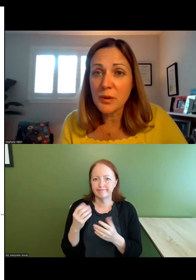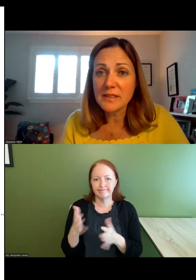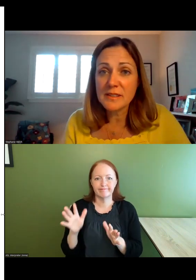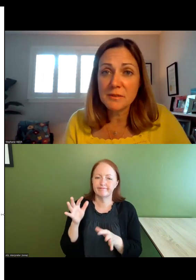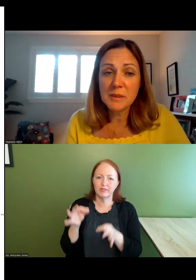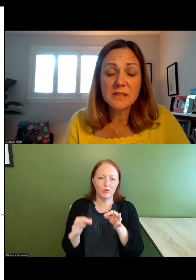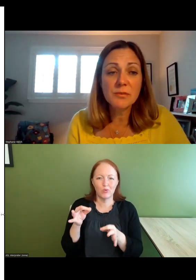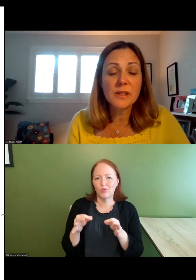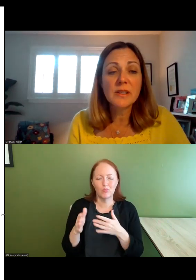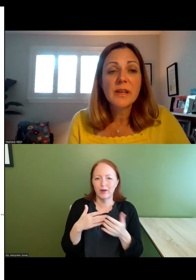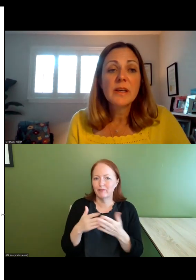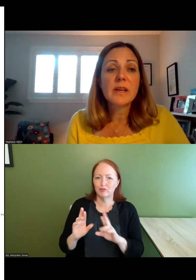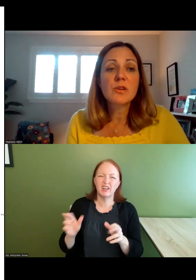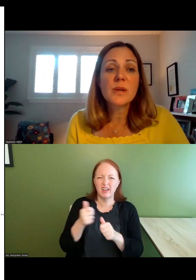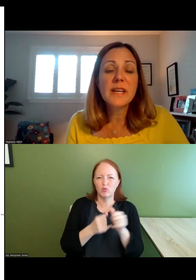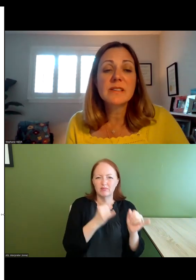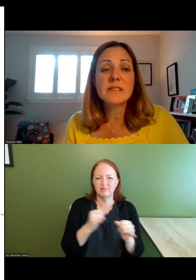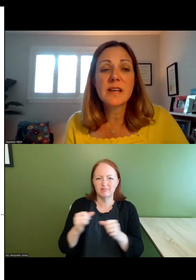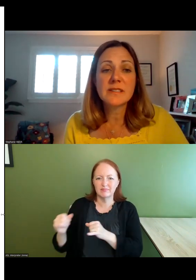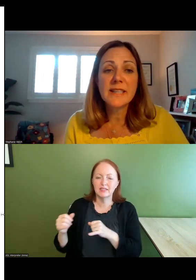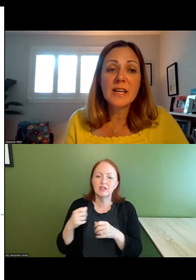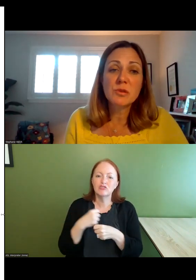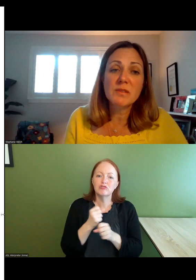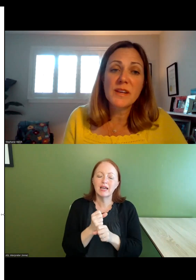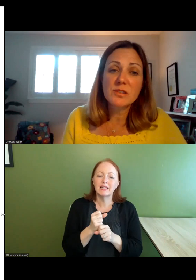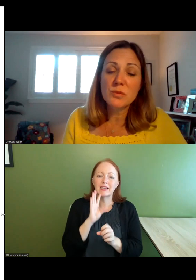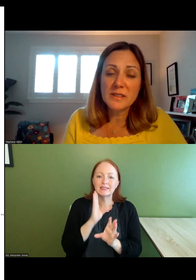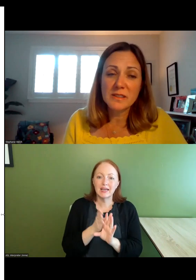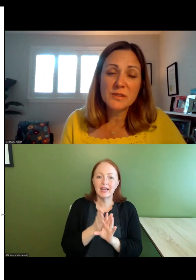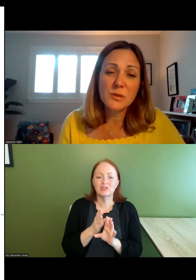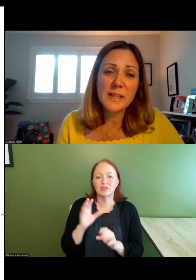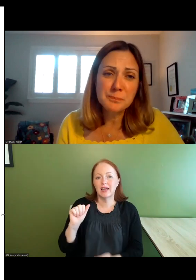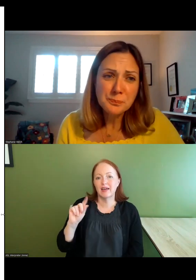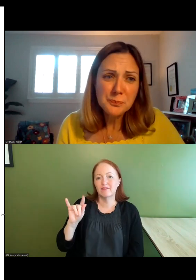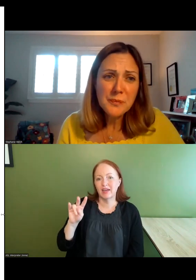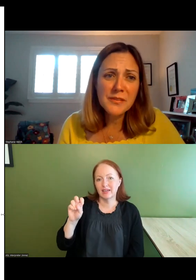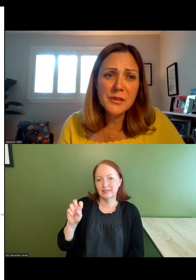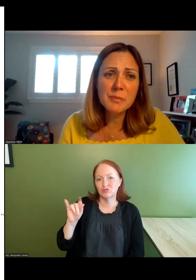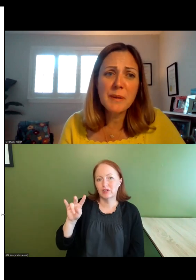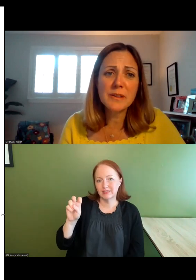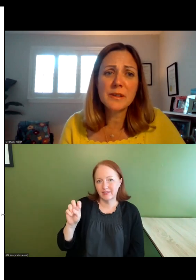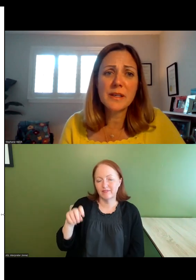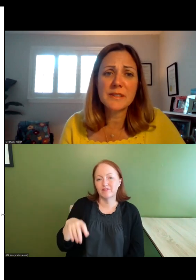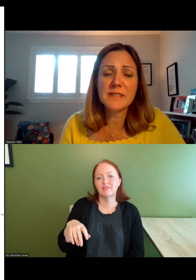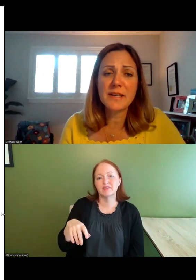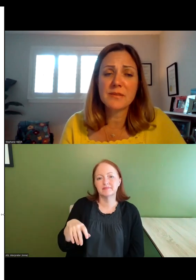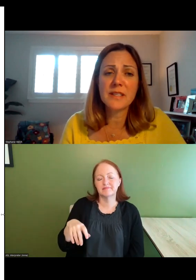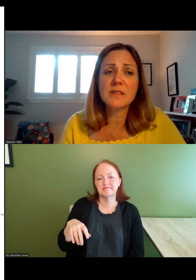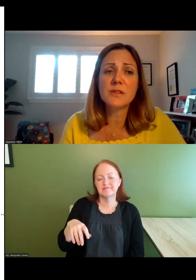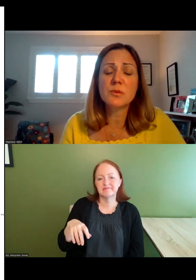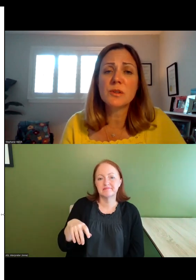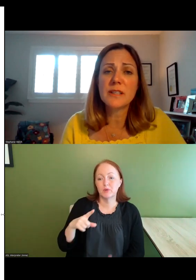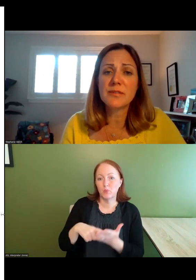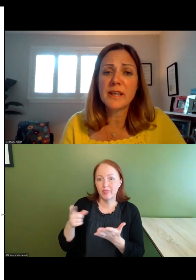sense in the process, everybody's different, create a psychiatric advance directive so that there could be better, the desires